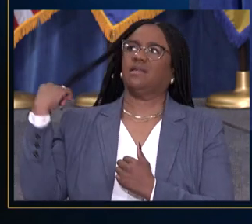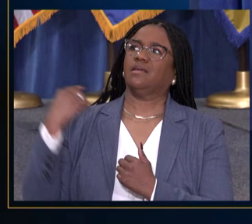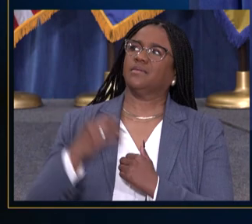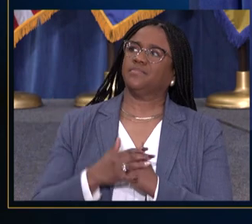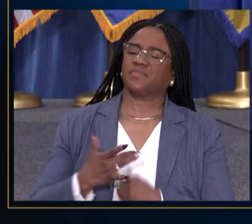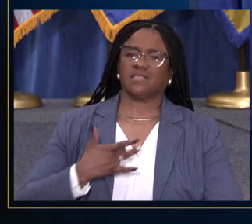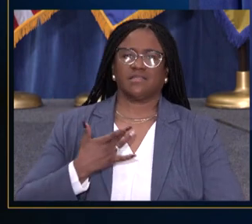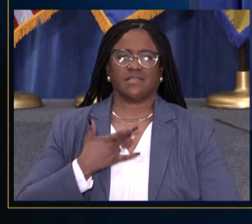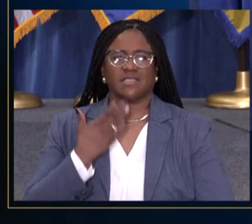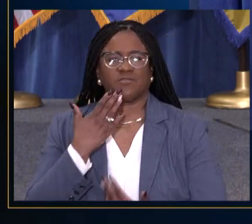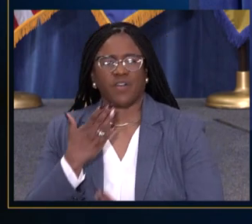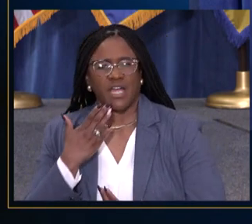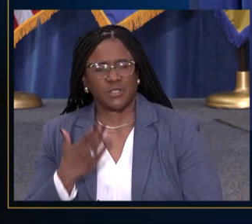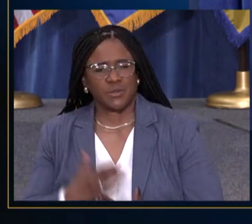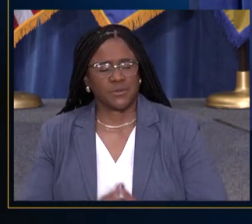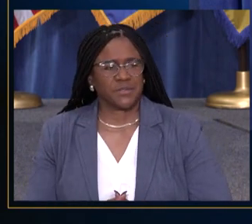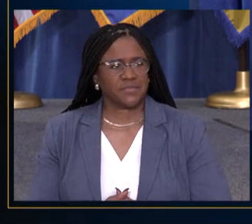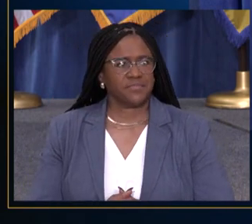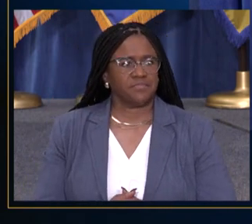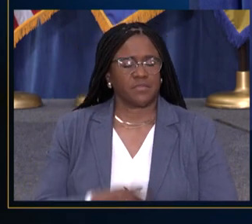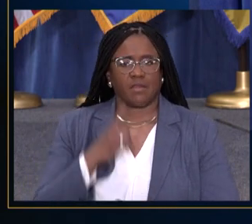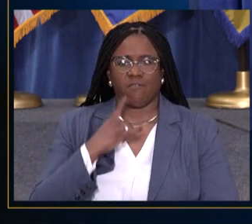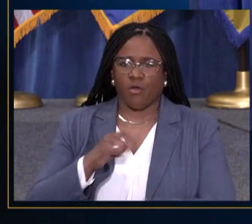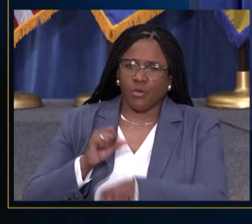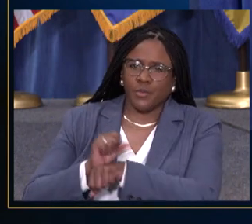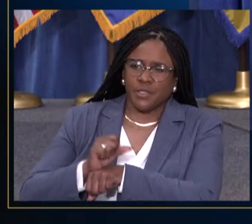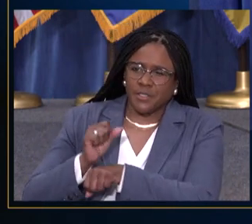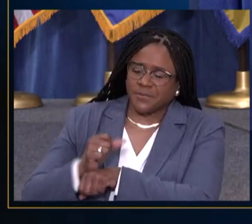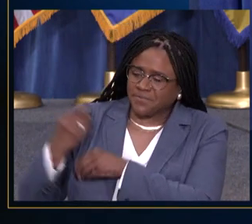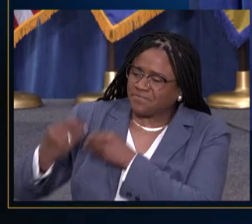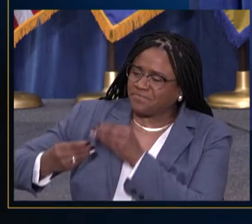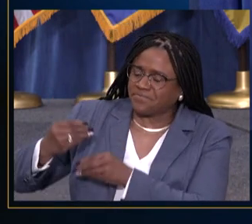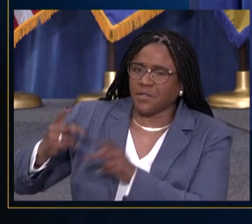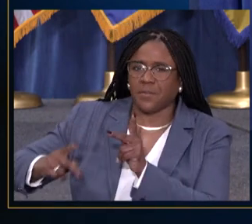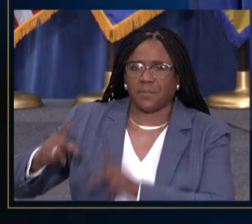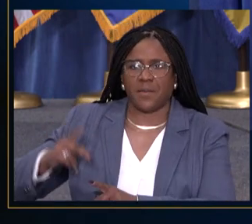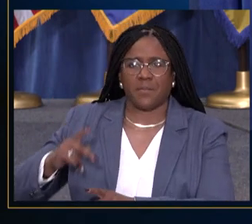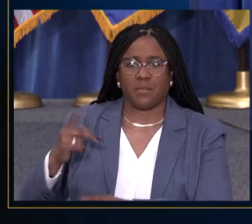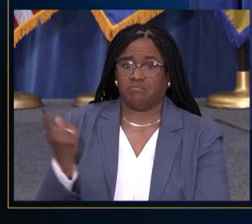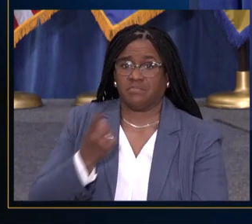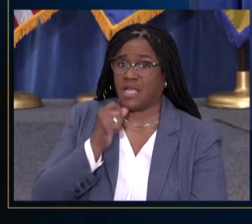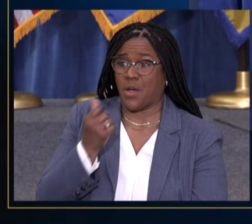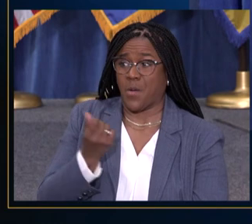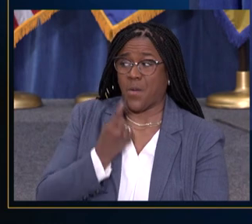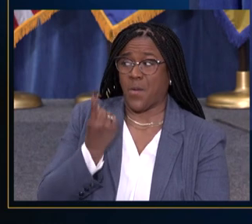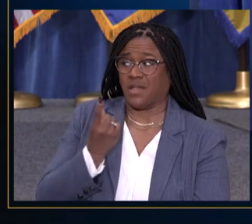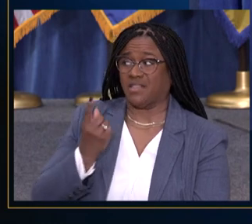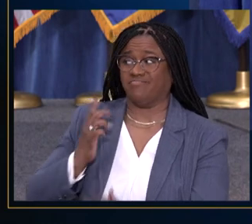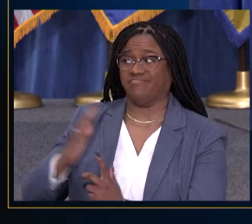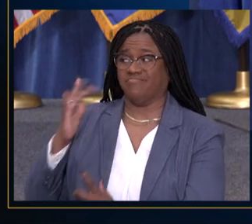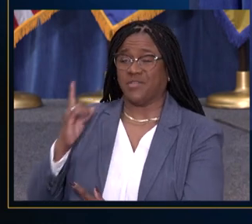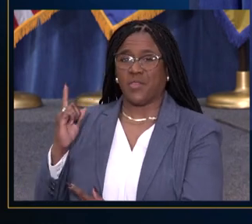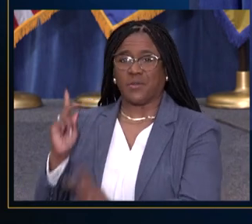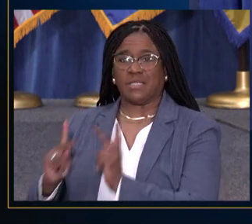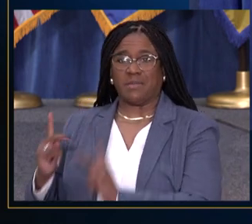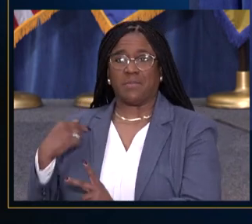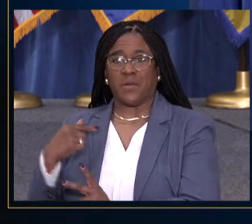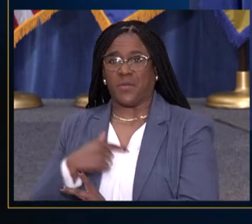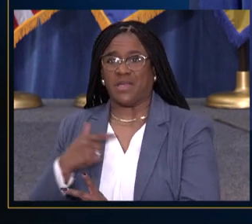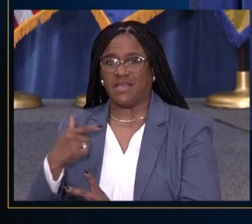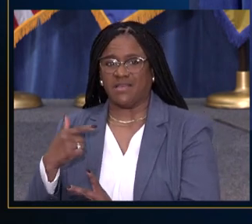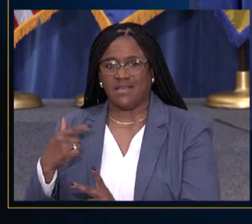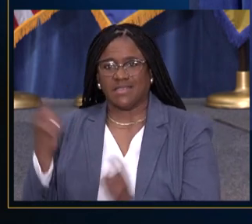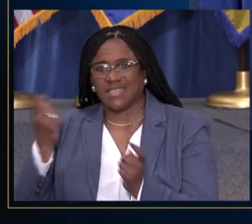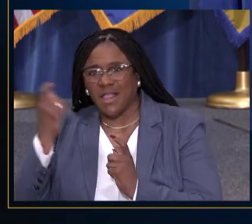sense of gratitude for the labors of people, not just those that we celebrate whose names are in lights during Black